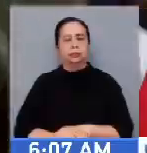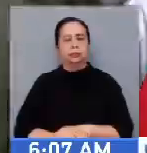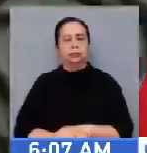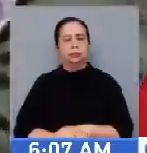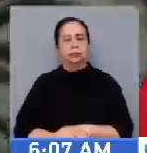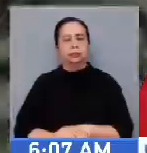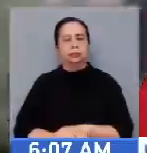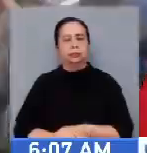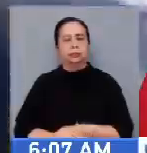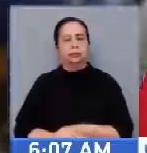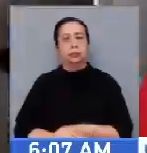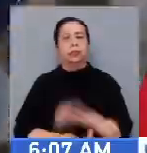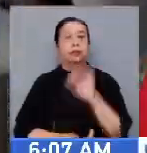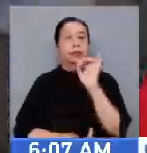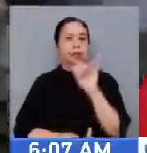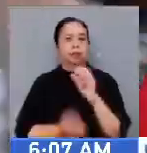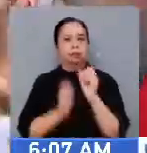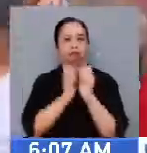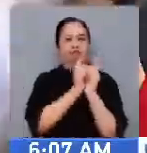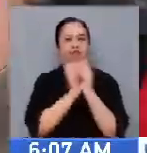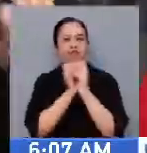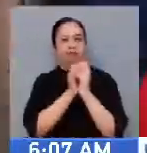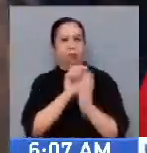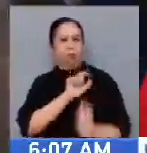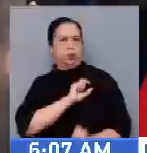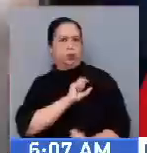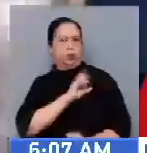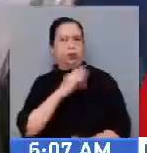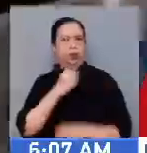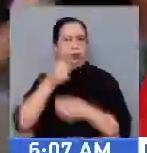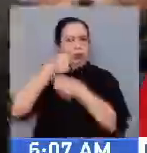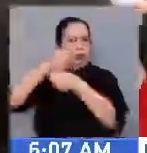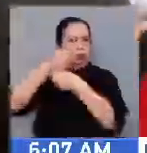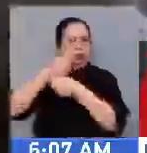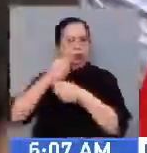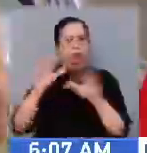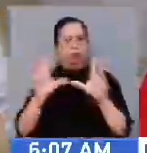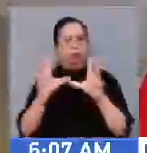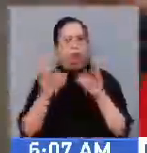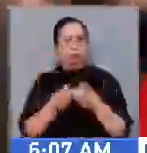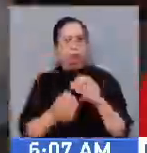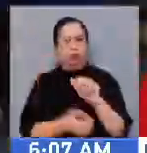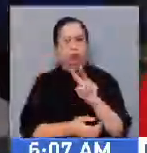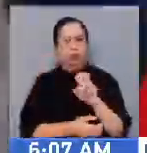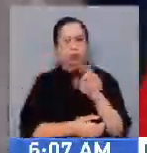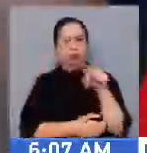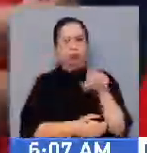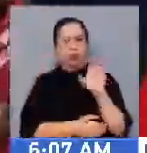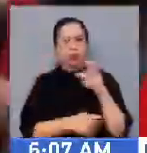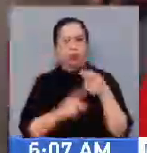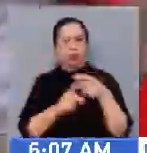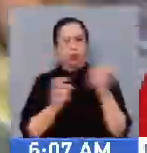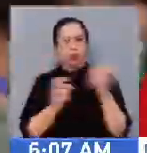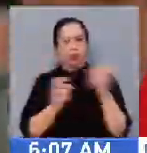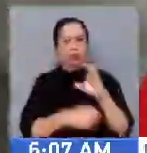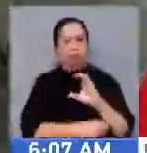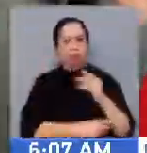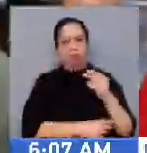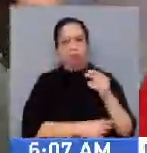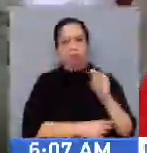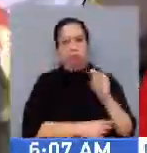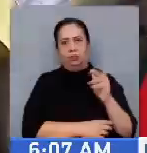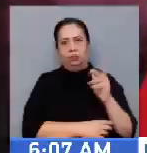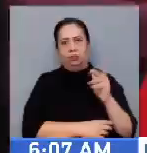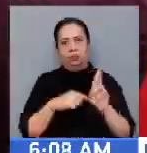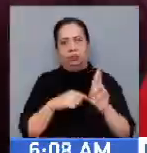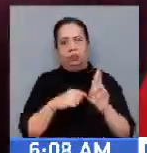Yan po ang tulakan ng mga pulis at mga rallyista sa Commonwealth Avenue, Quezon City mula sa tanggapan ng Commission on Human Rights.